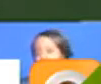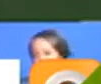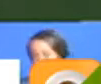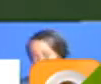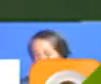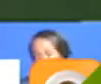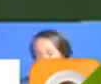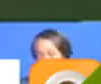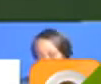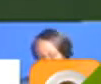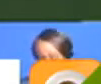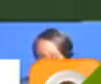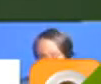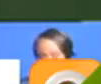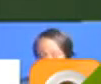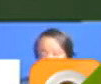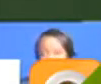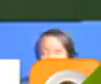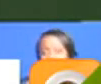our public policy